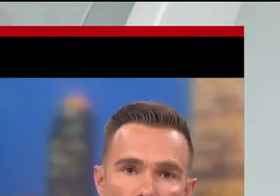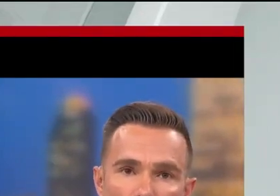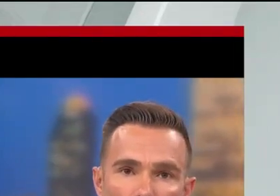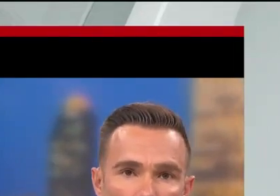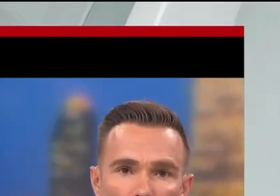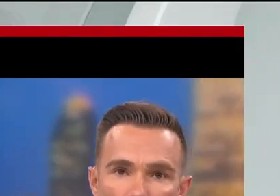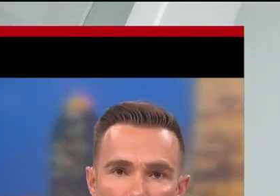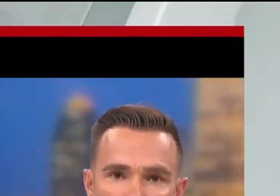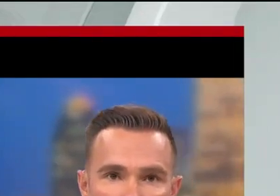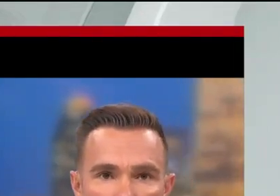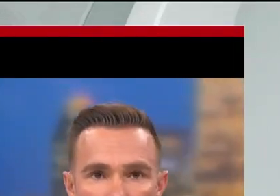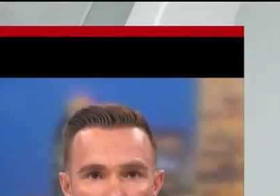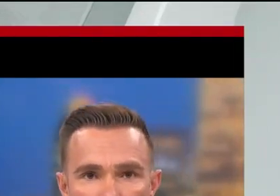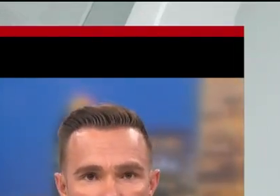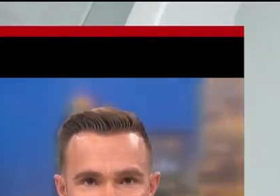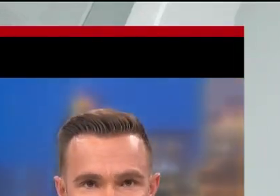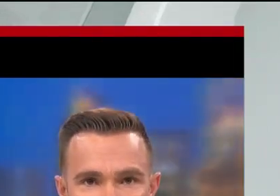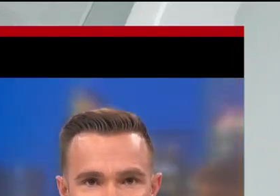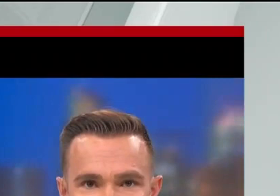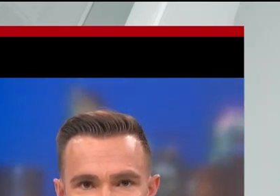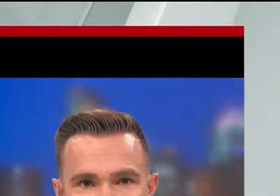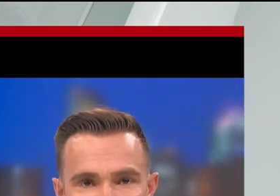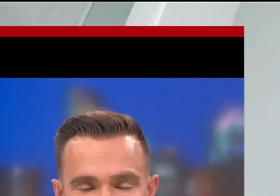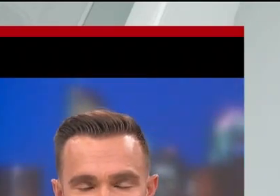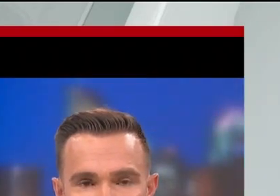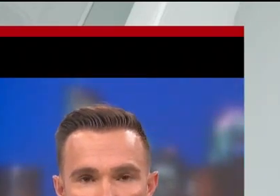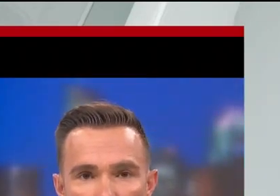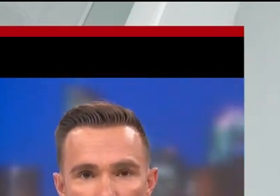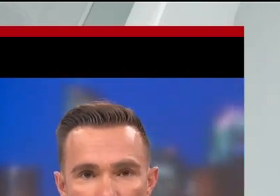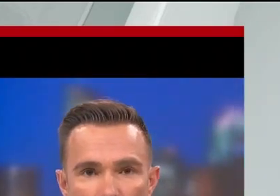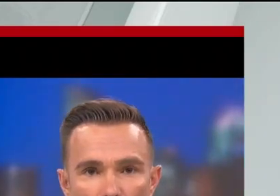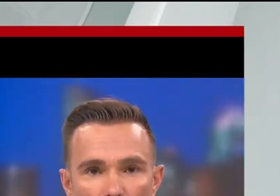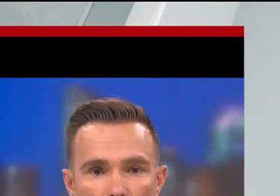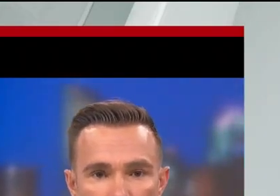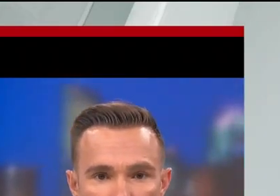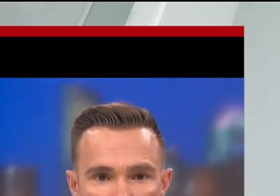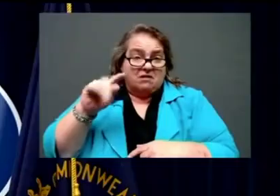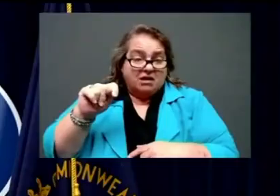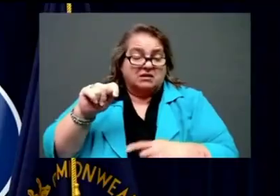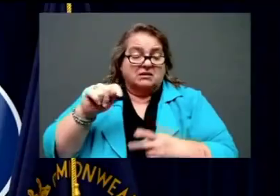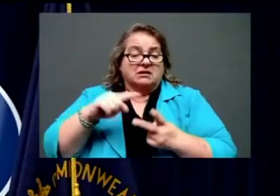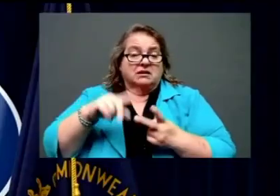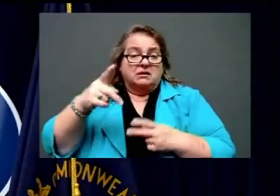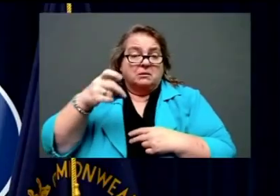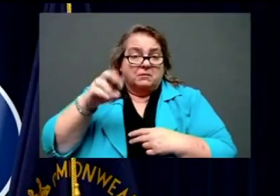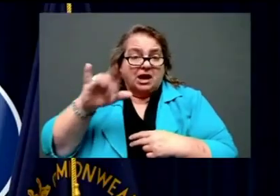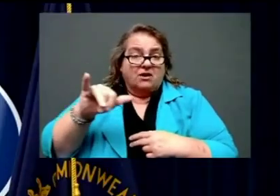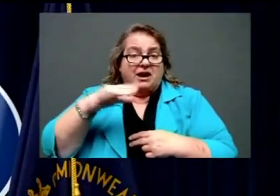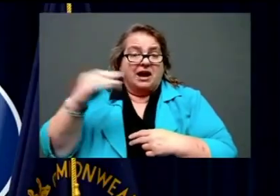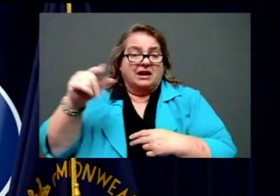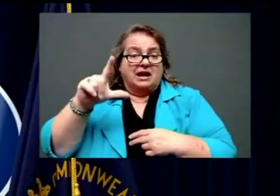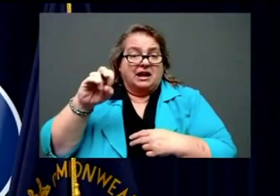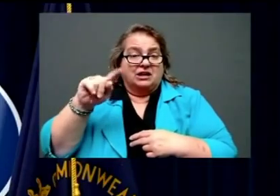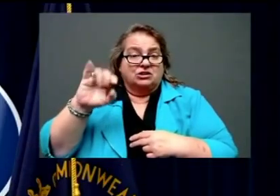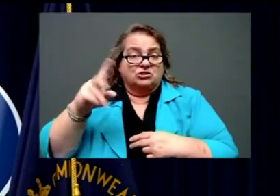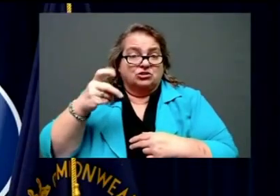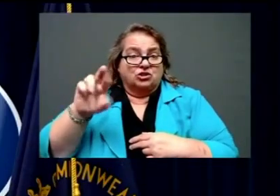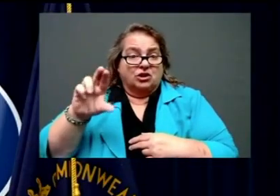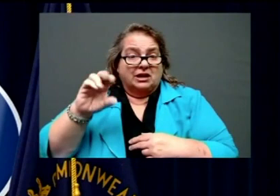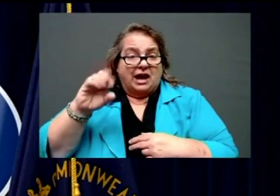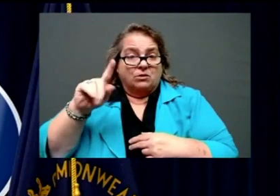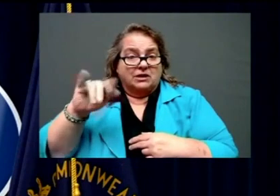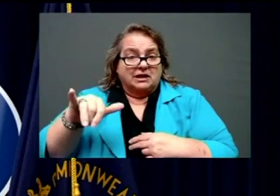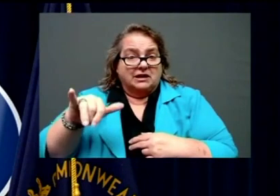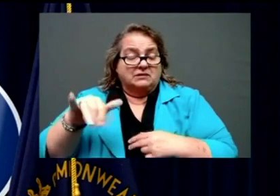reach some people who remain cut off by floods or mudslides. It is absolutely